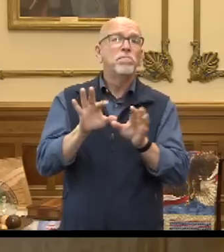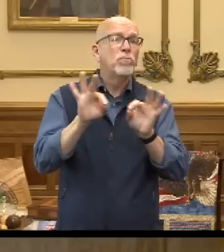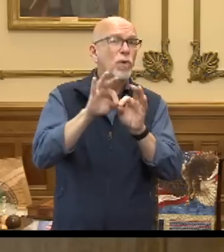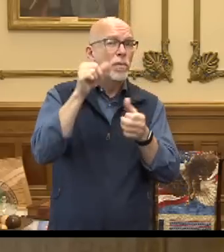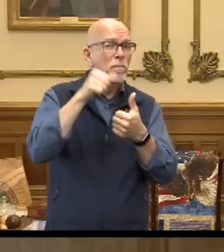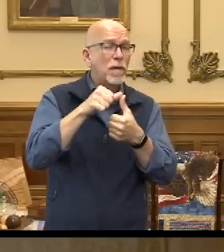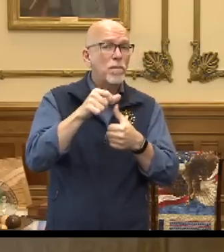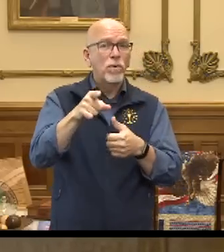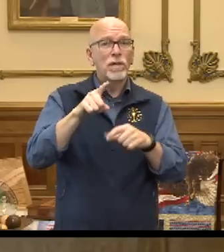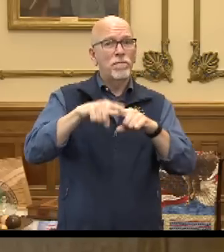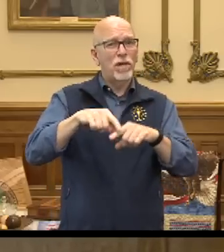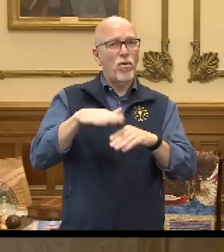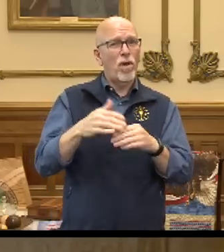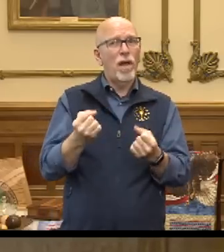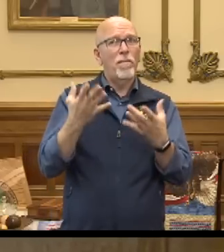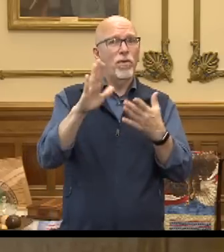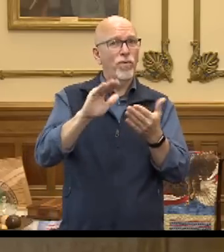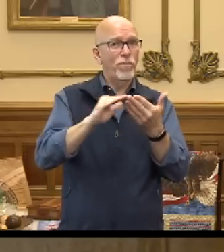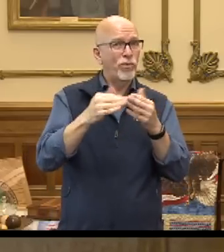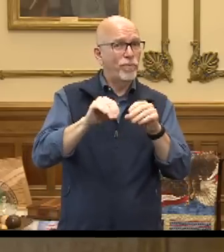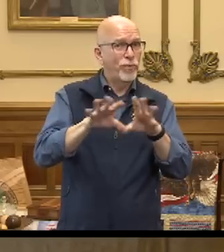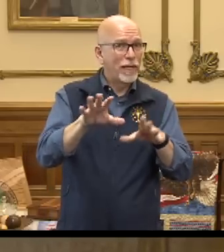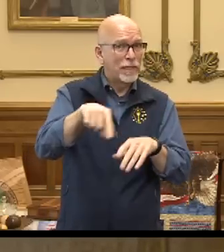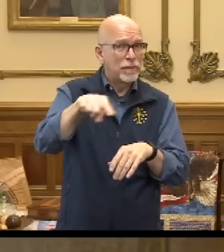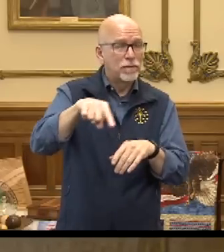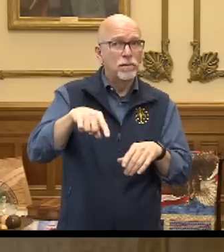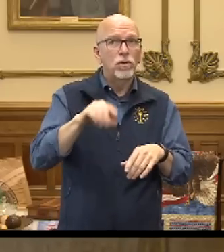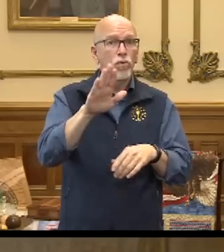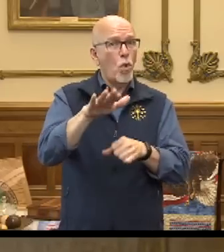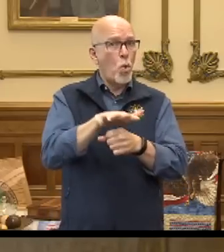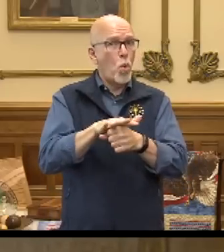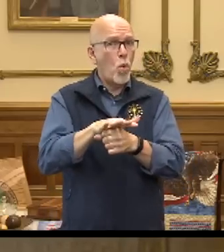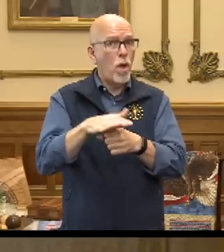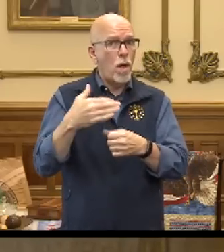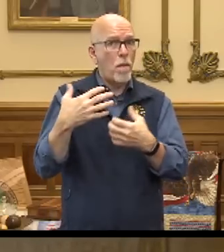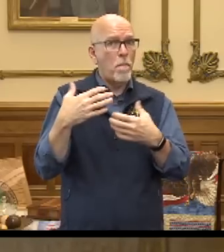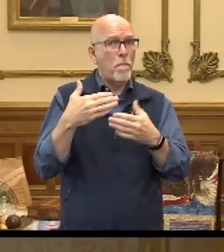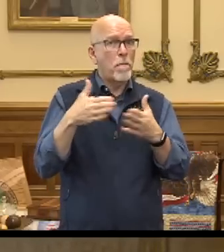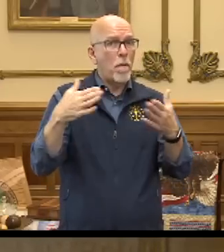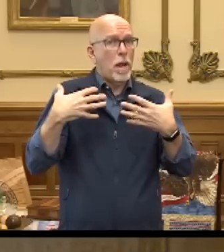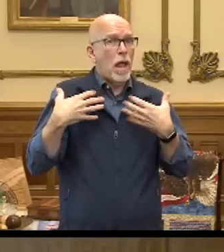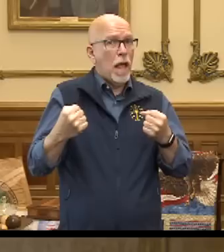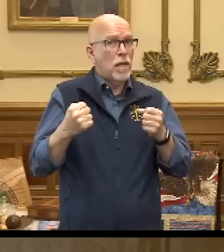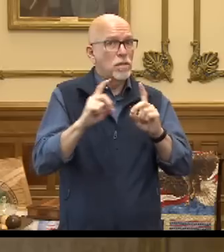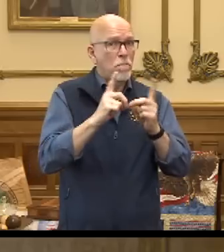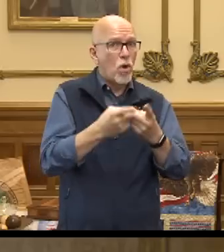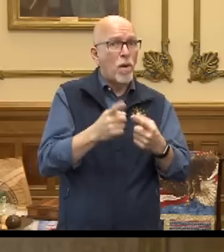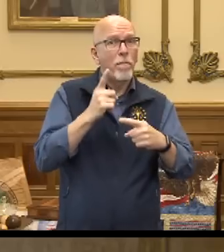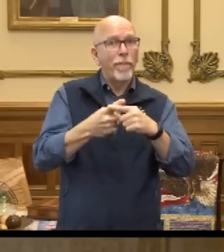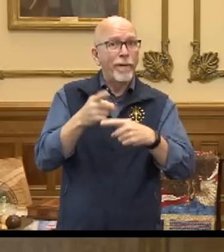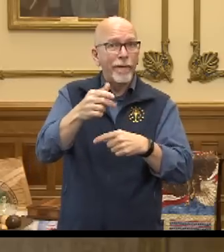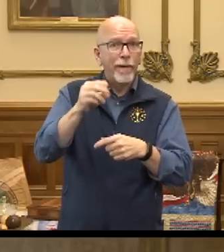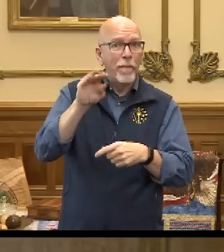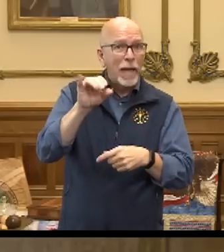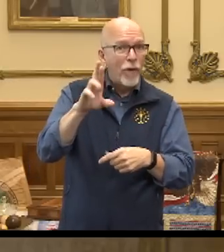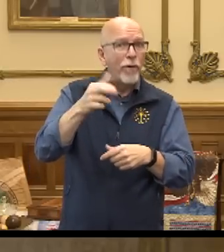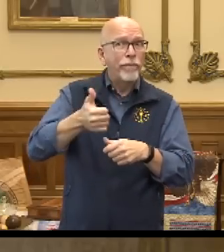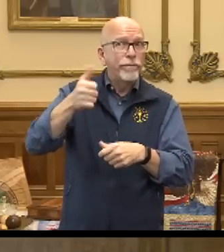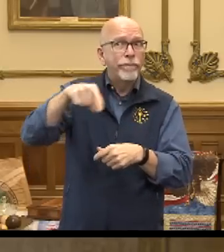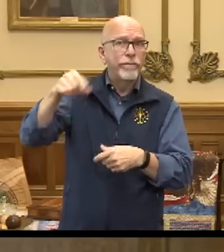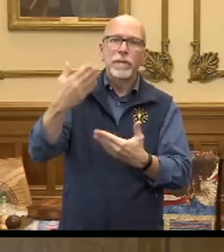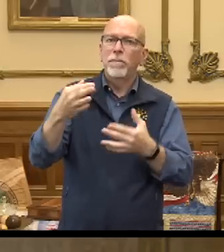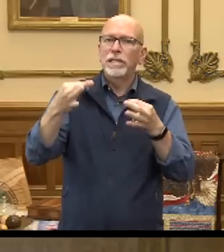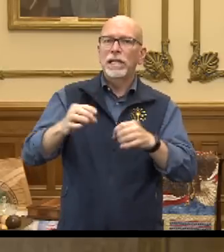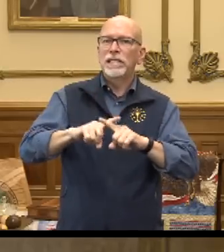remember that depending on the amount of community spread you have, your local public health individuals, along with elected officials, may decide differently